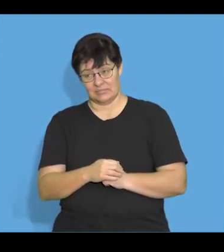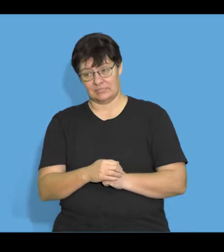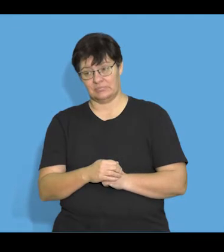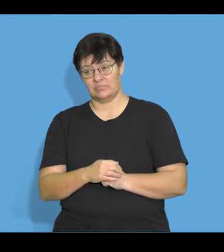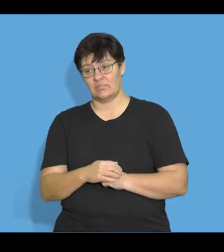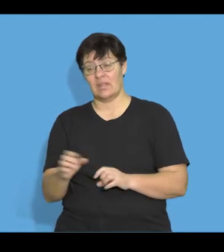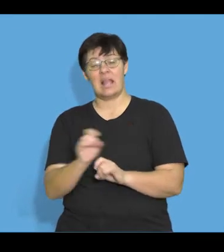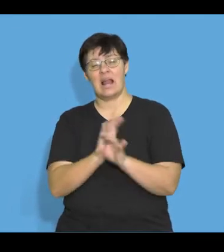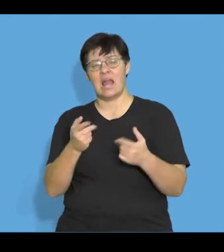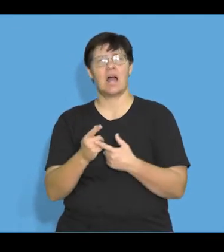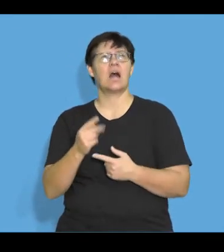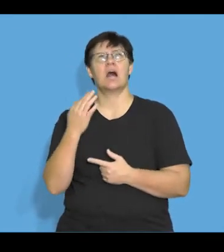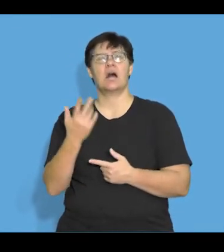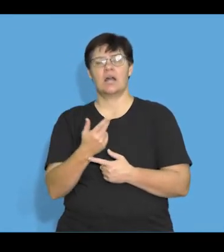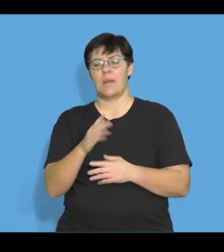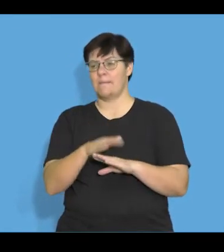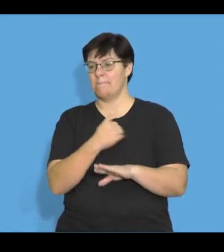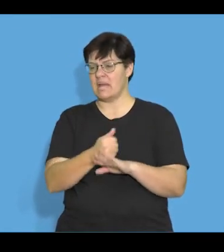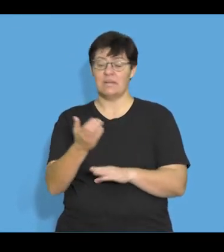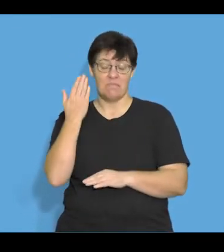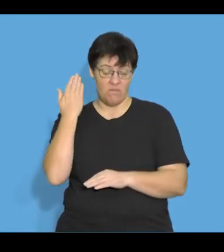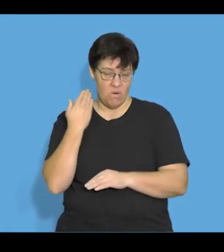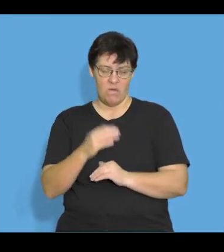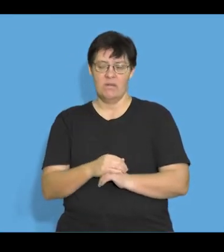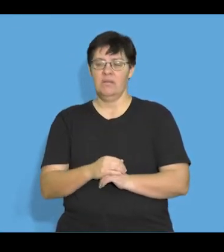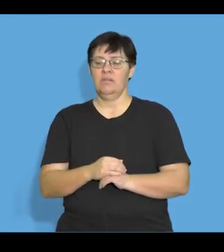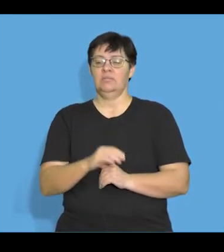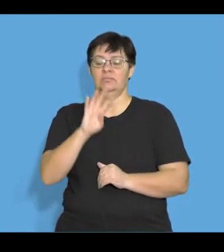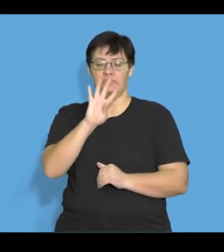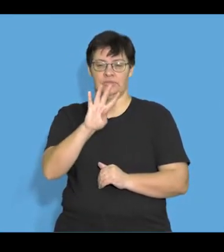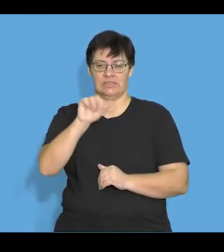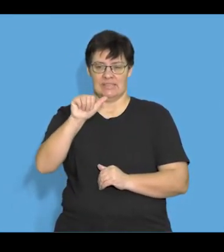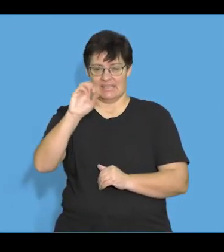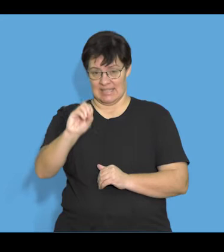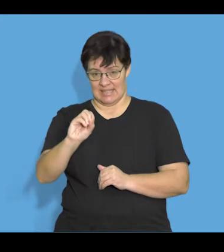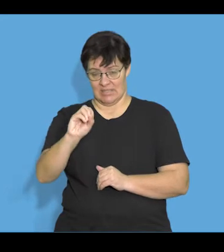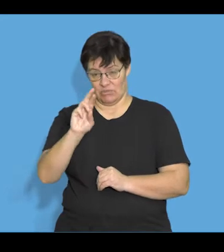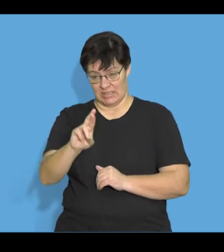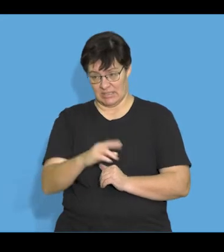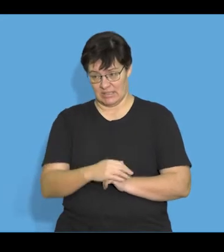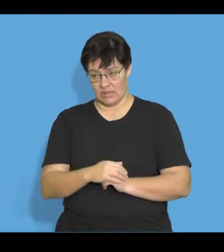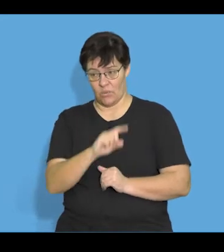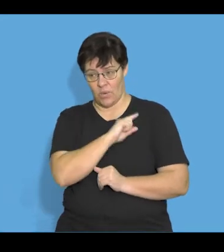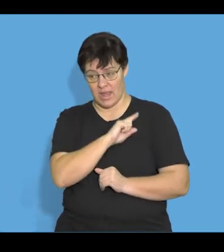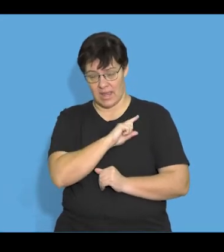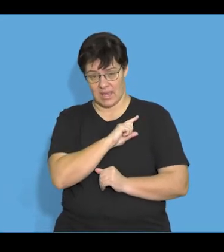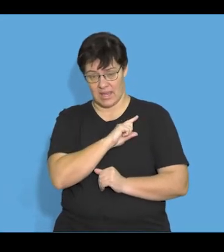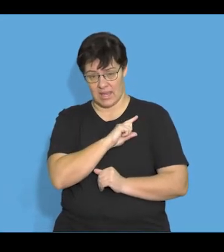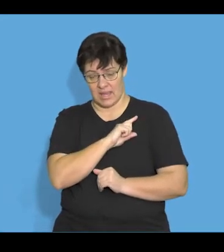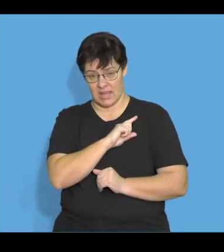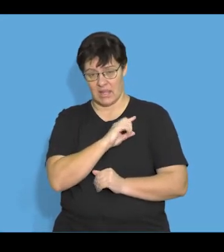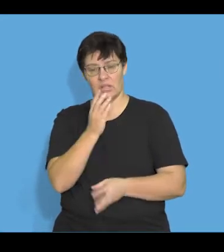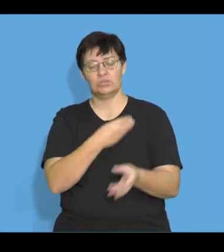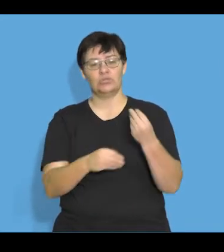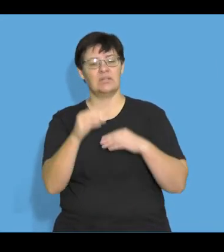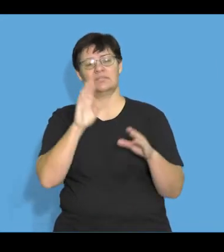was based on the previous one, so the amount was the 460 Rand, because there was a trade discount.